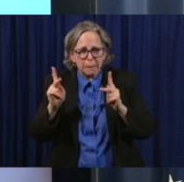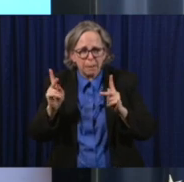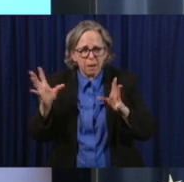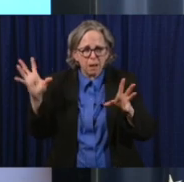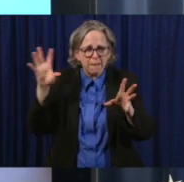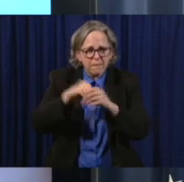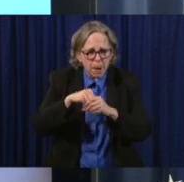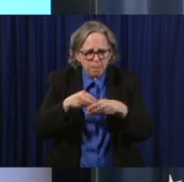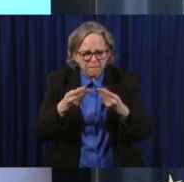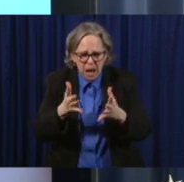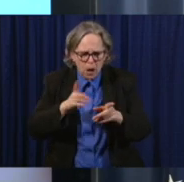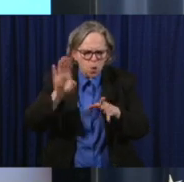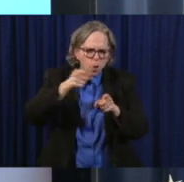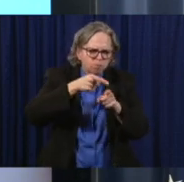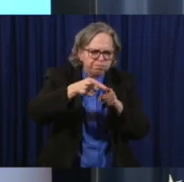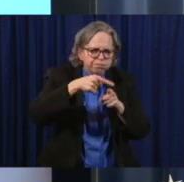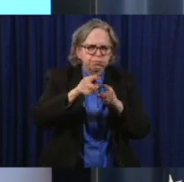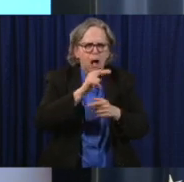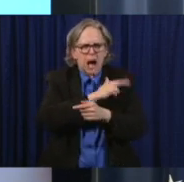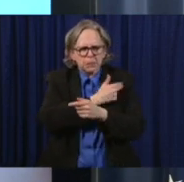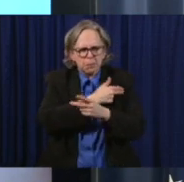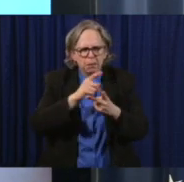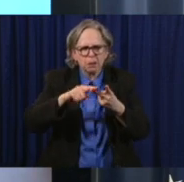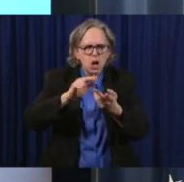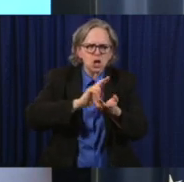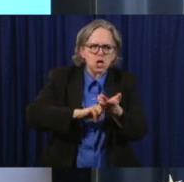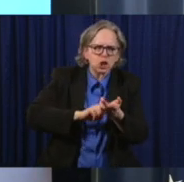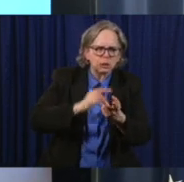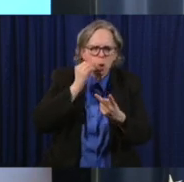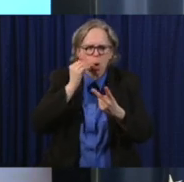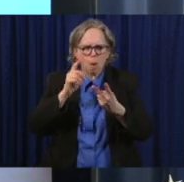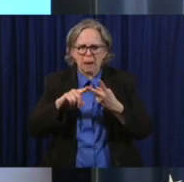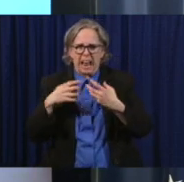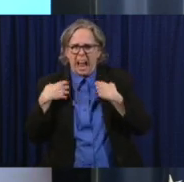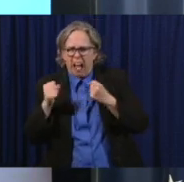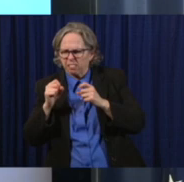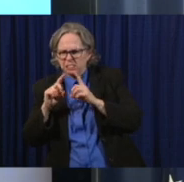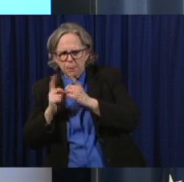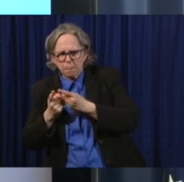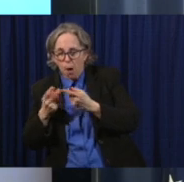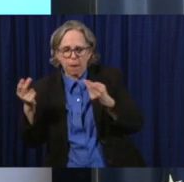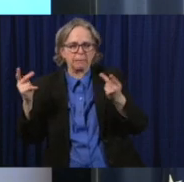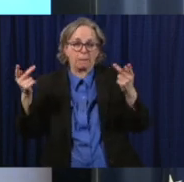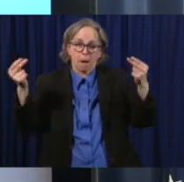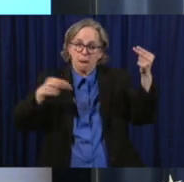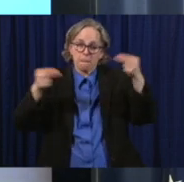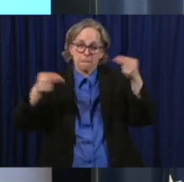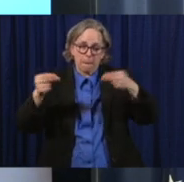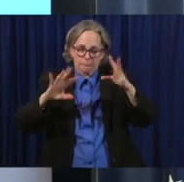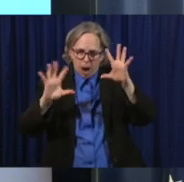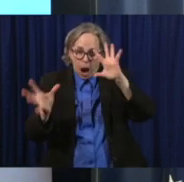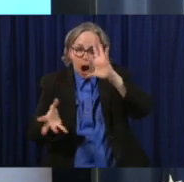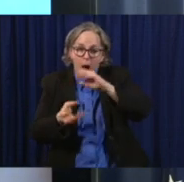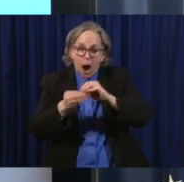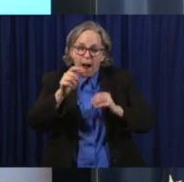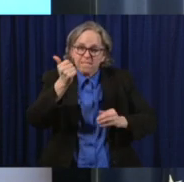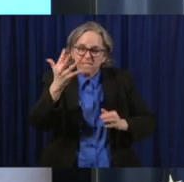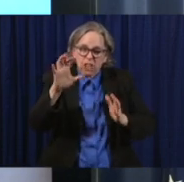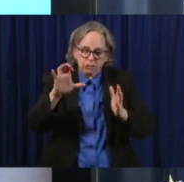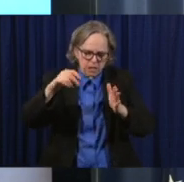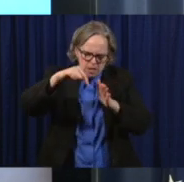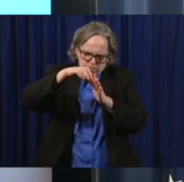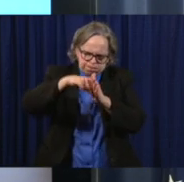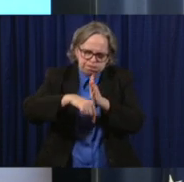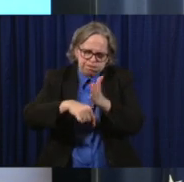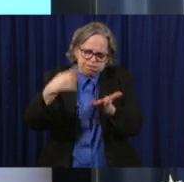departments, hospitals, where this plan was discussed at length. And what's important about it is the governor mentioned